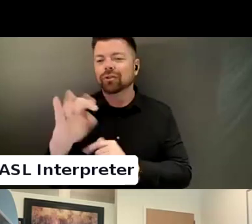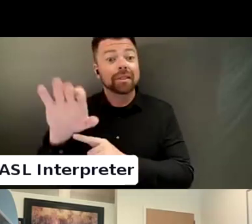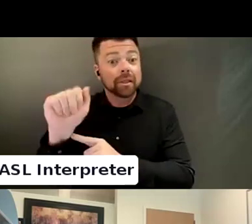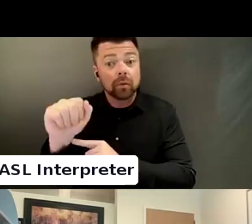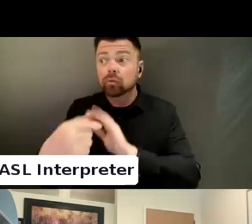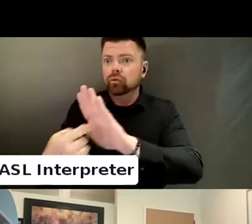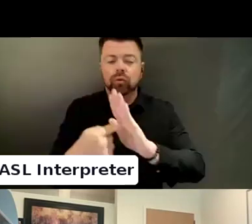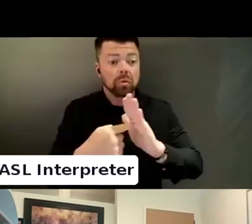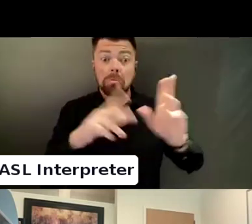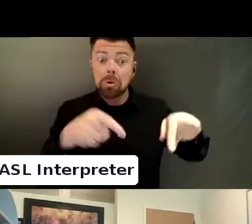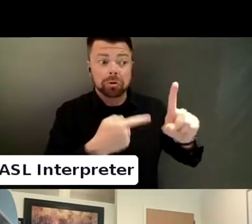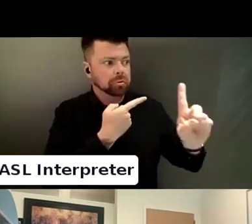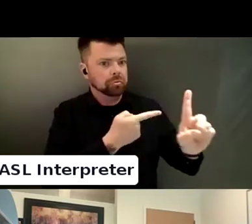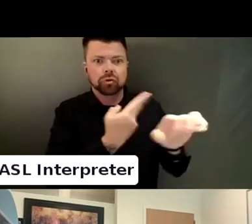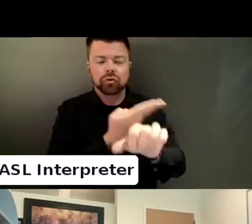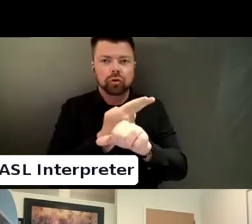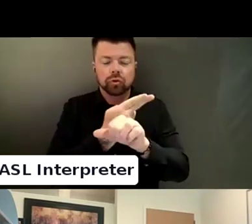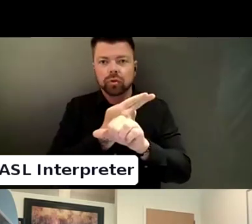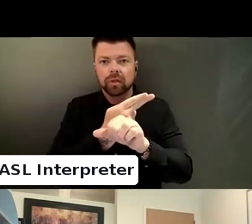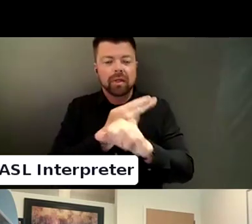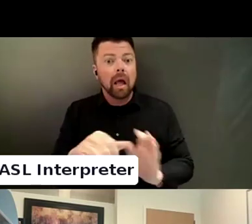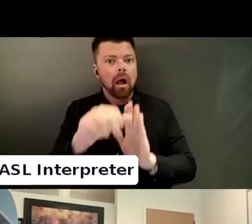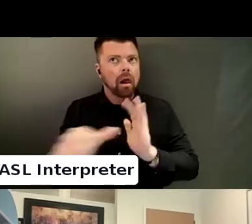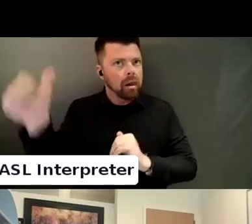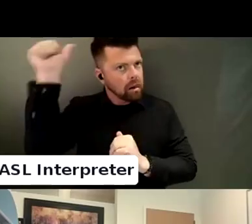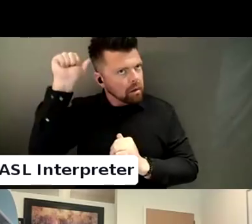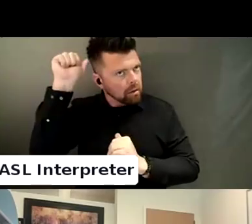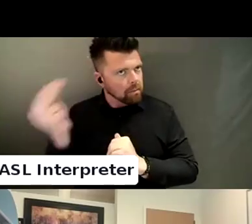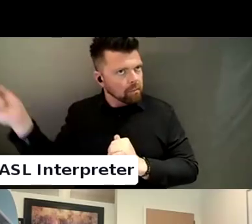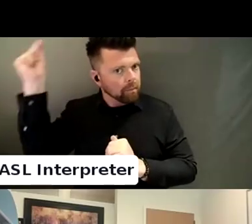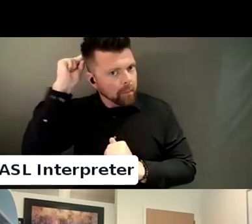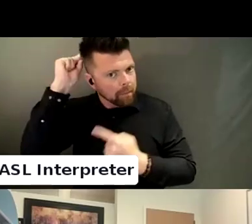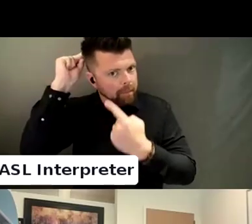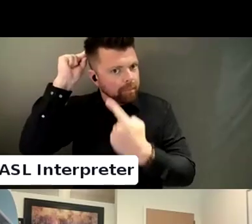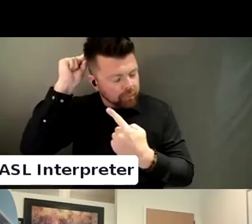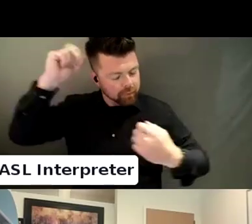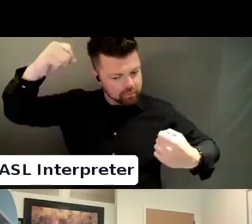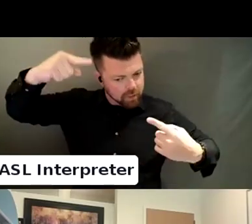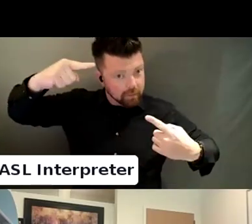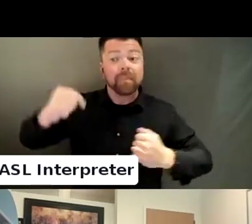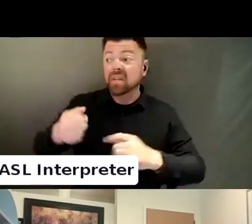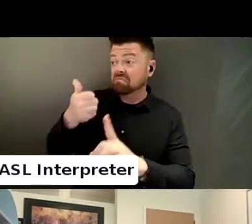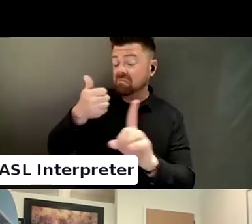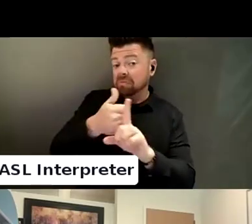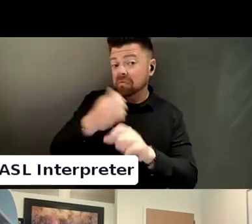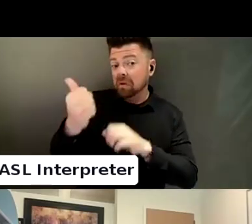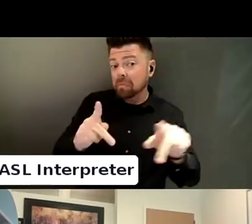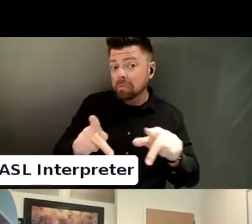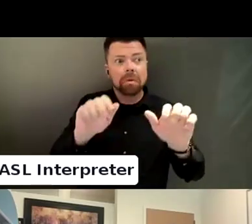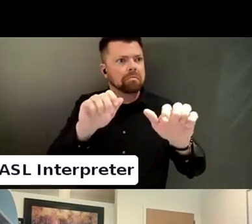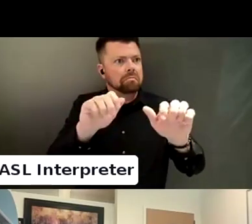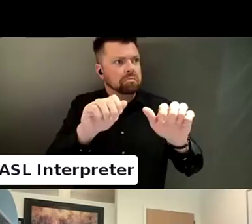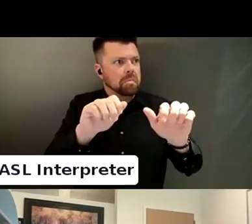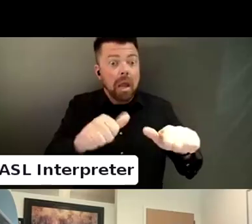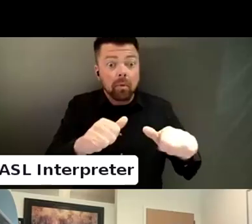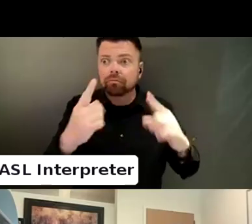gentleman using an implantable brain-computer interface, what he and what others have been able to do is, even though